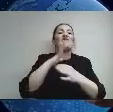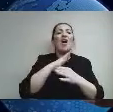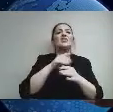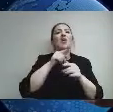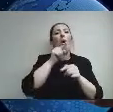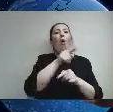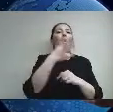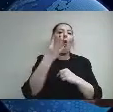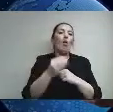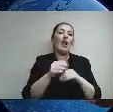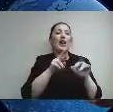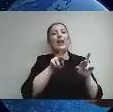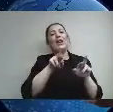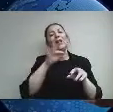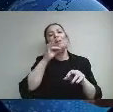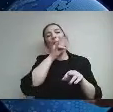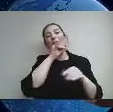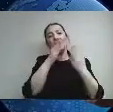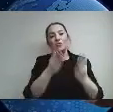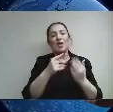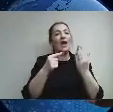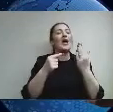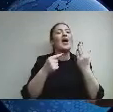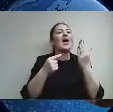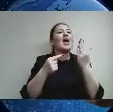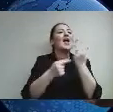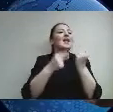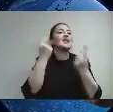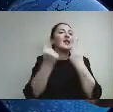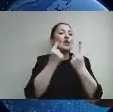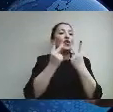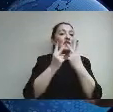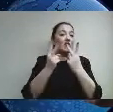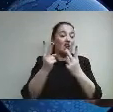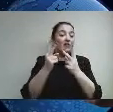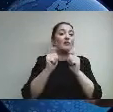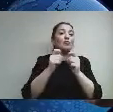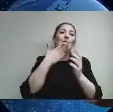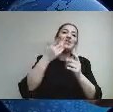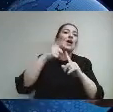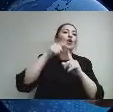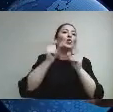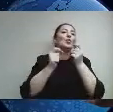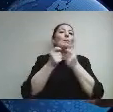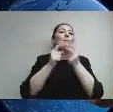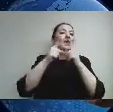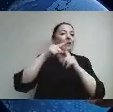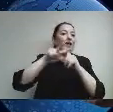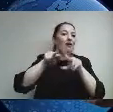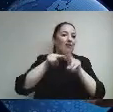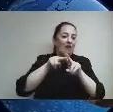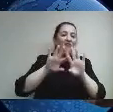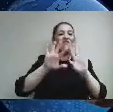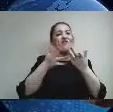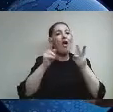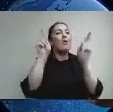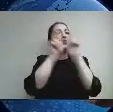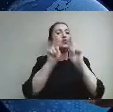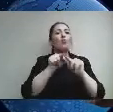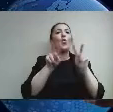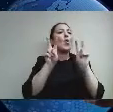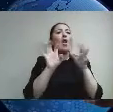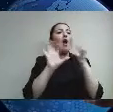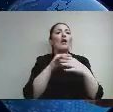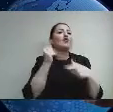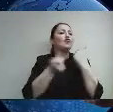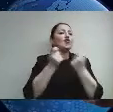or artisans, and if we are using the technology, we could have applied the funds